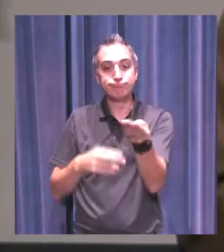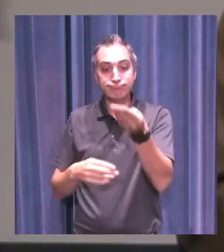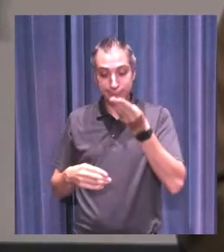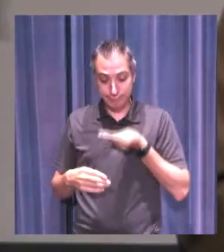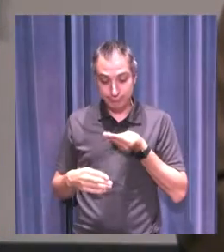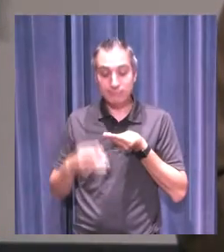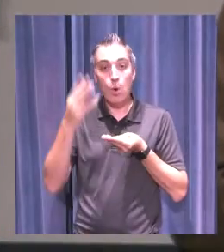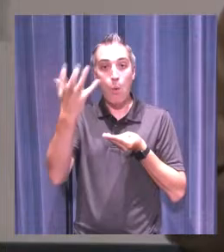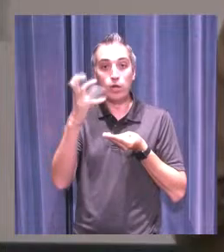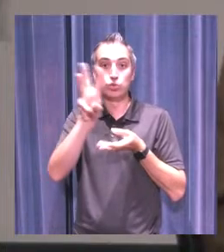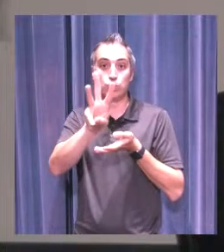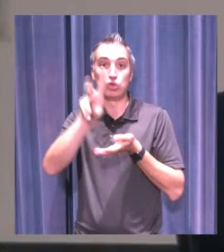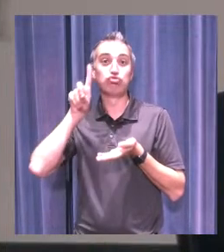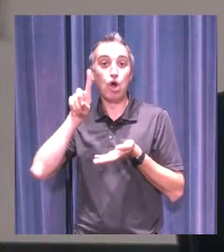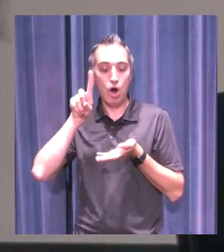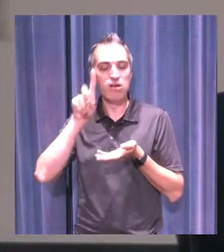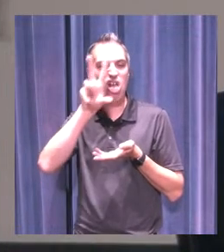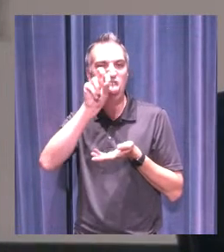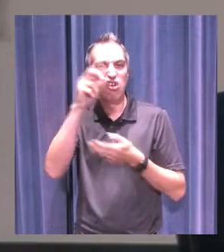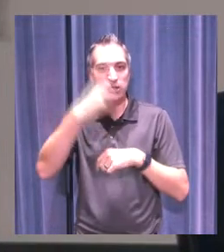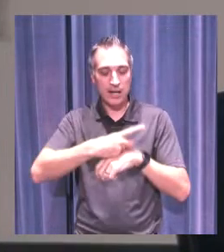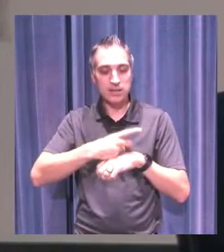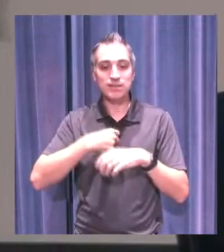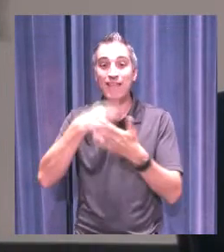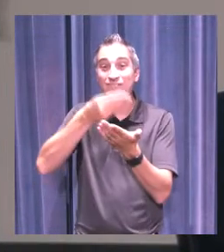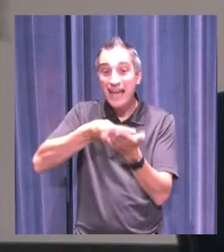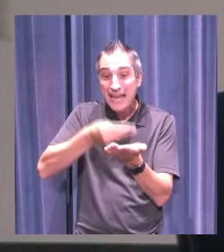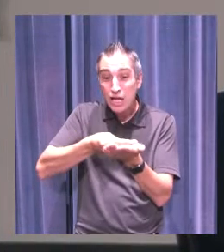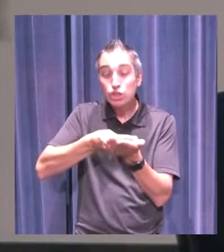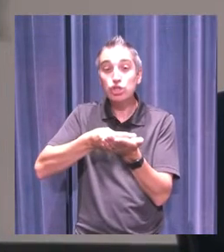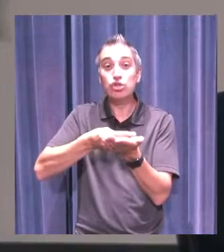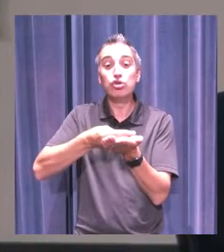The financial terms of the agreement were